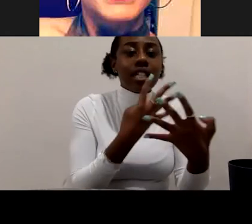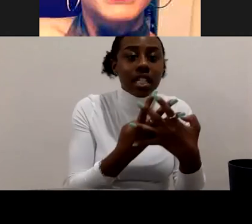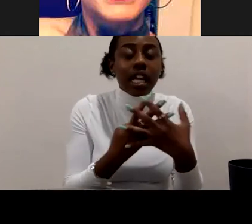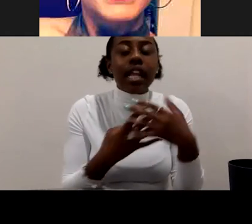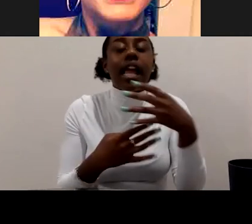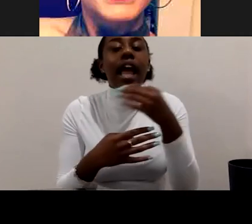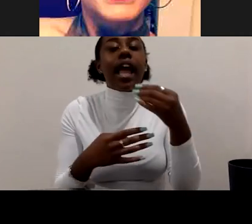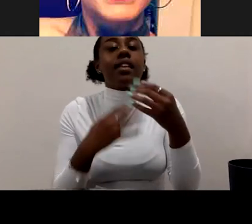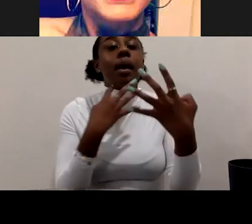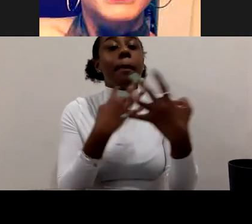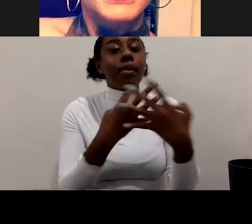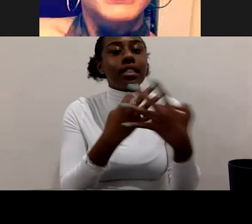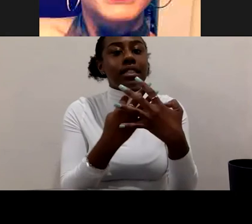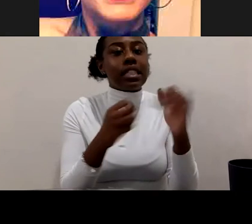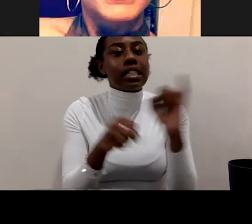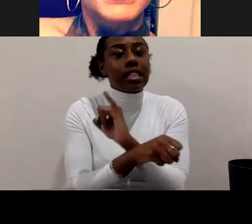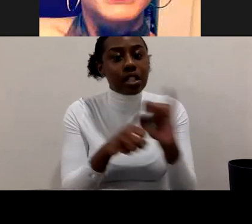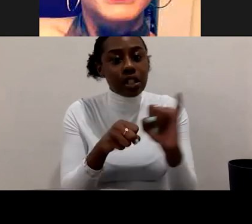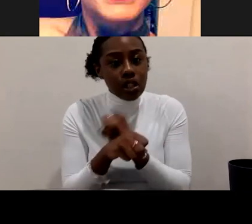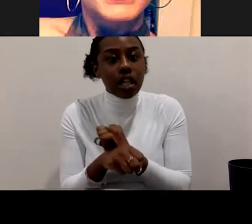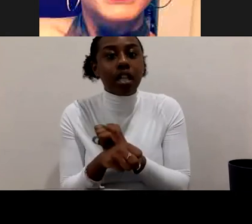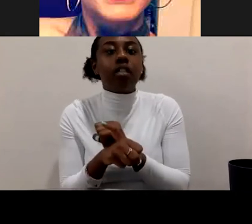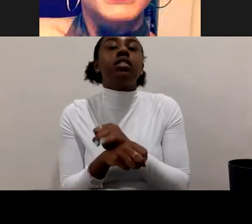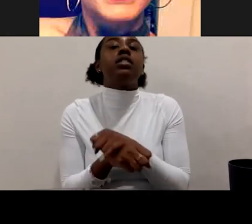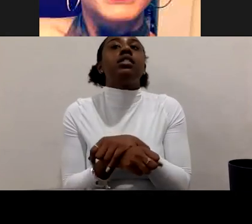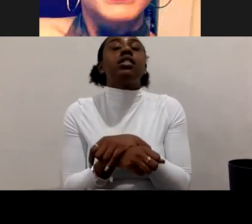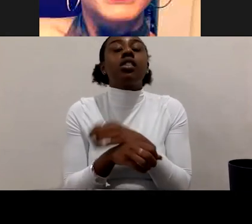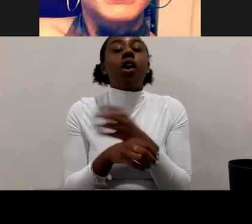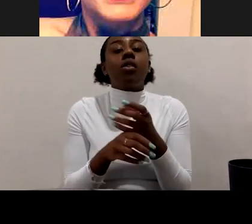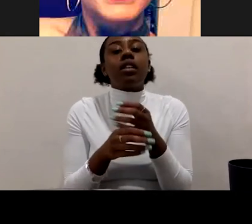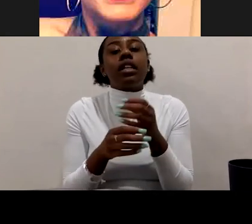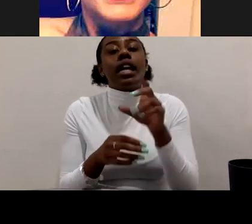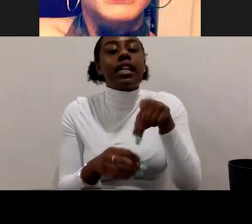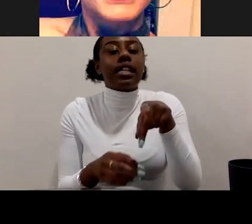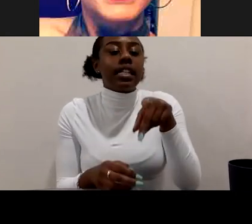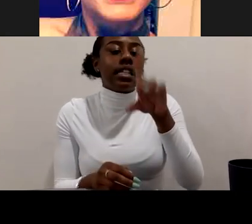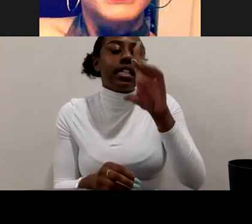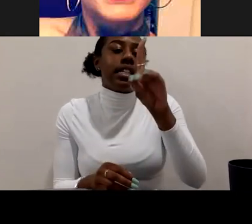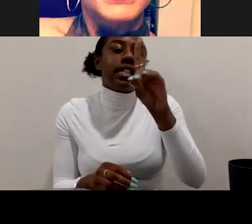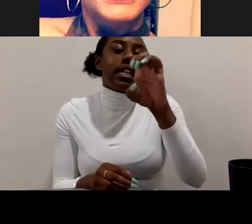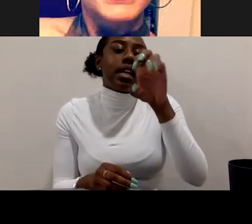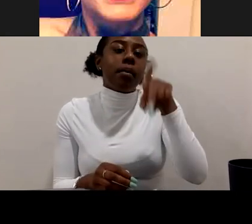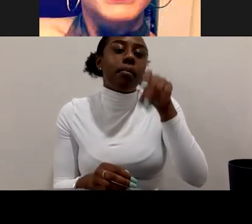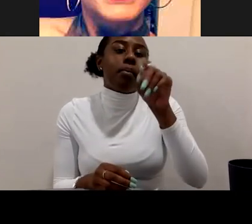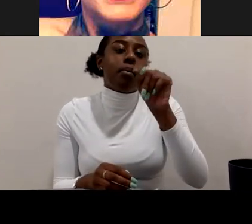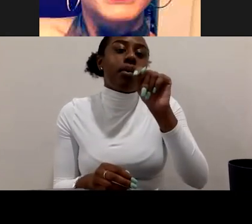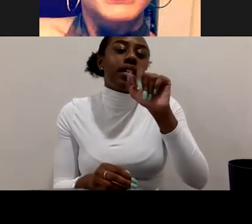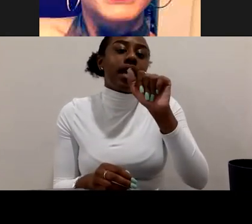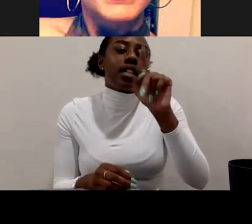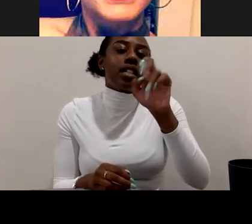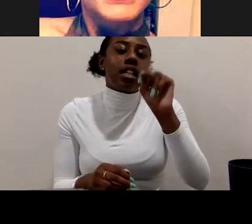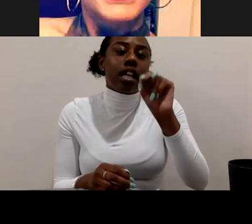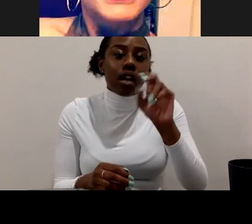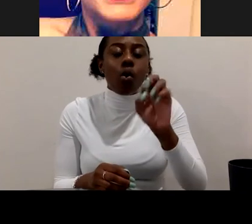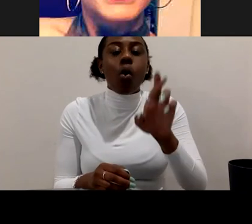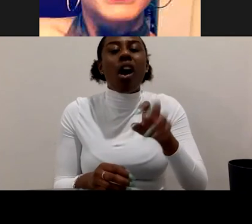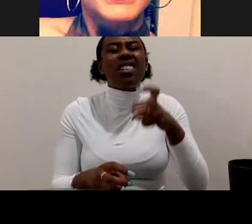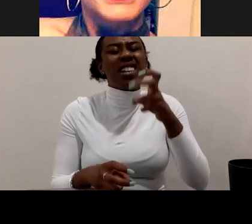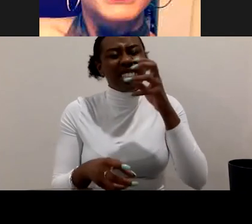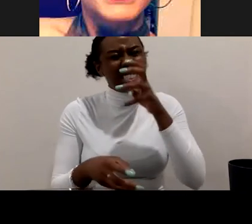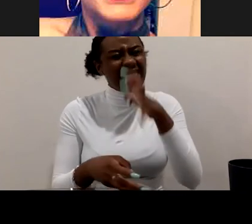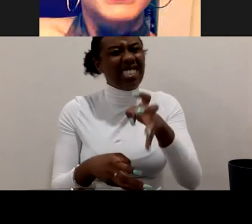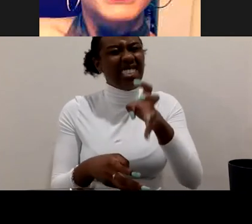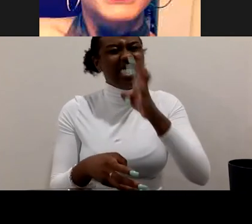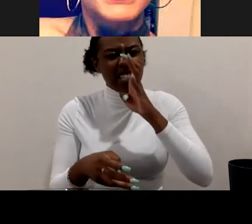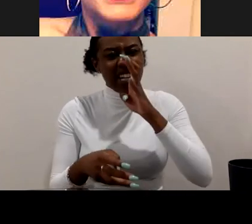spills into like harsh sentencing, deportations that is really racialized or hyper-racialized. And we